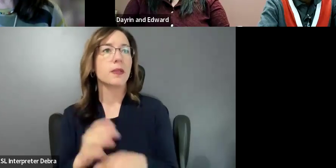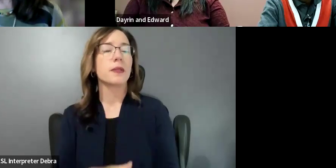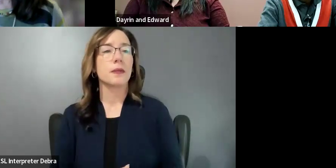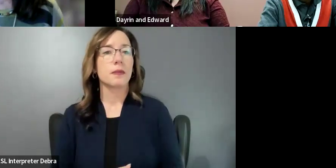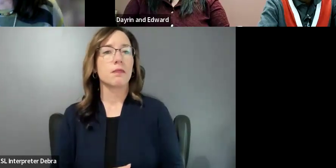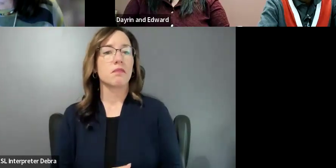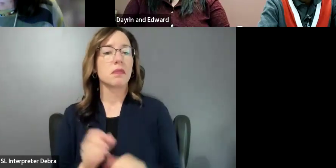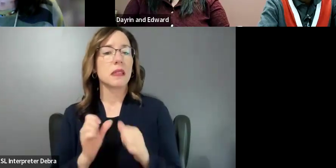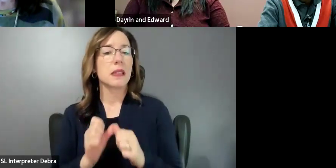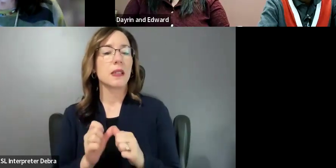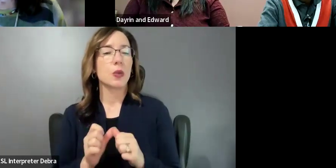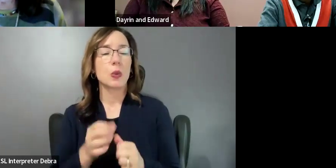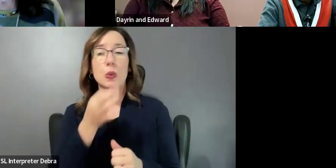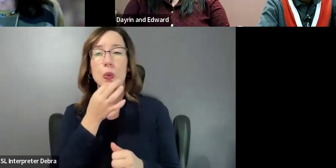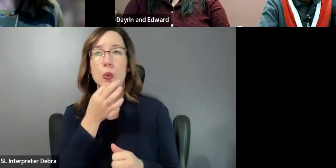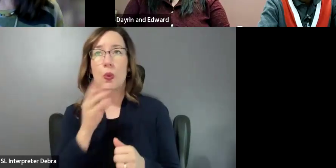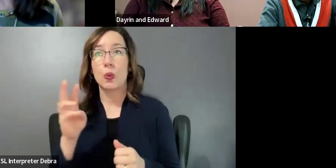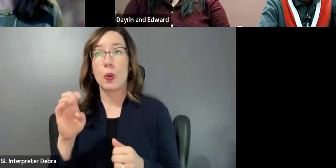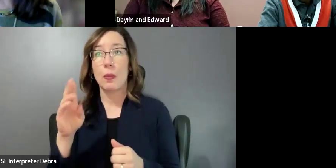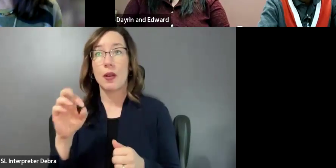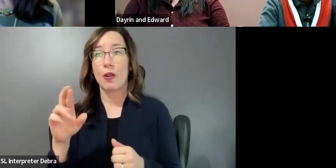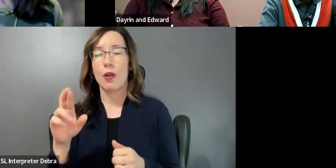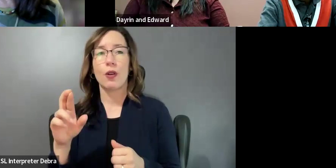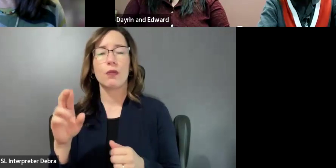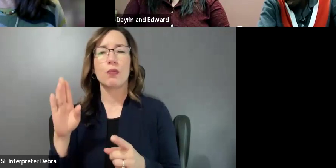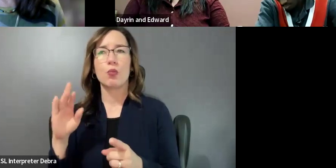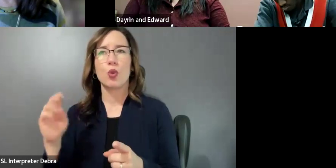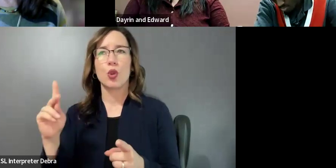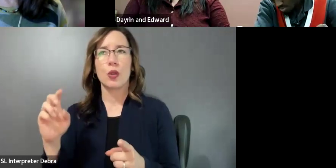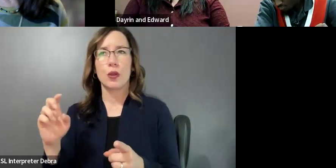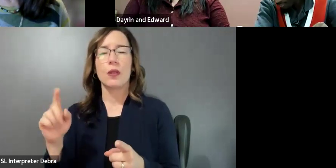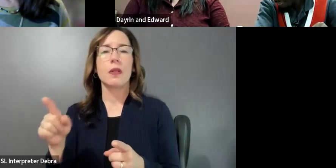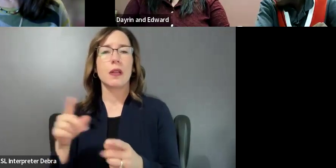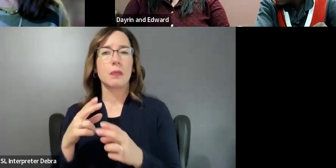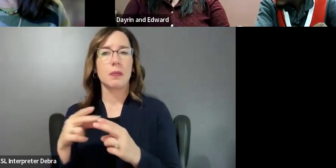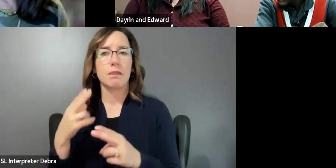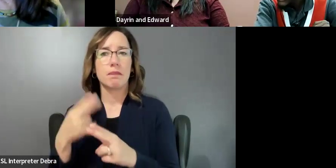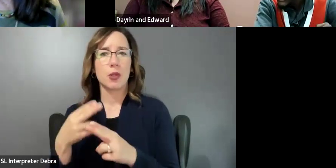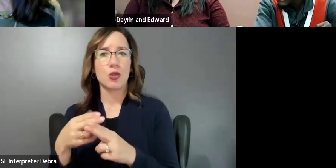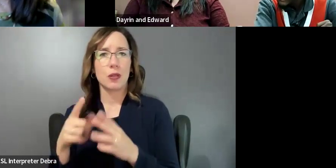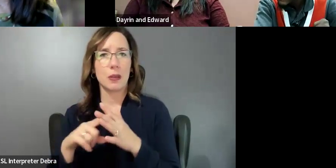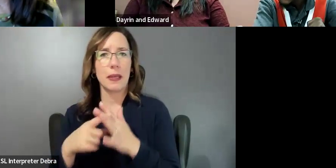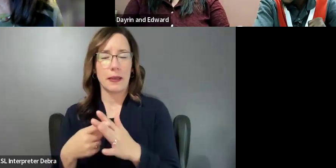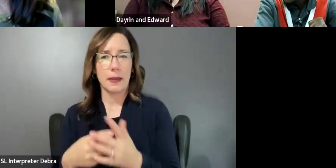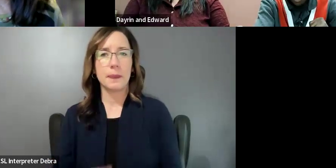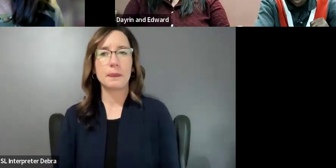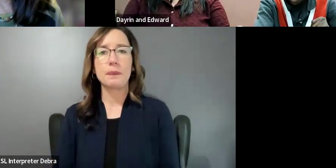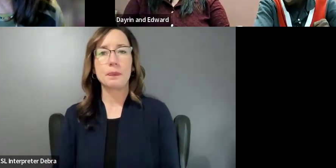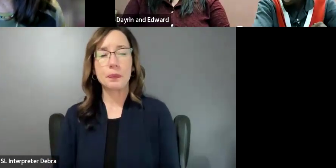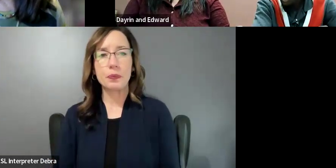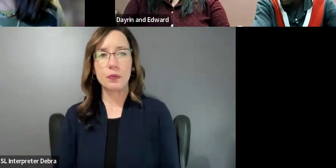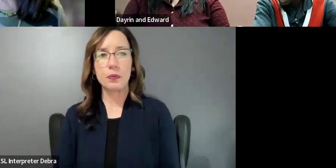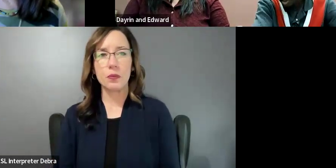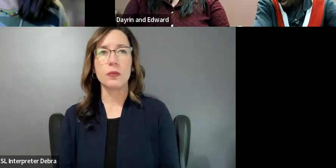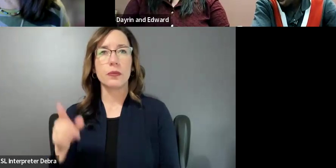to continue, we have upcoming webinars, as Brooke mentioned in the beginning. And this, I think that